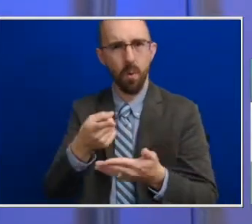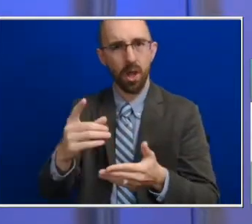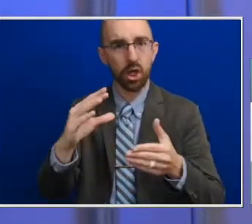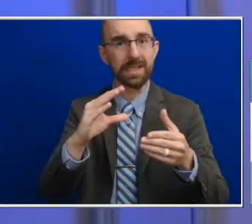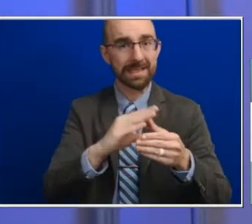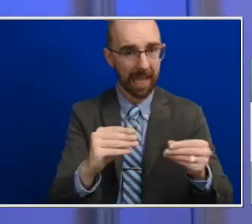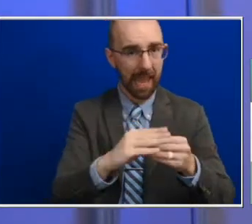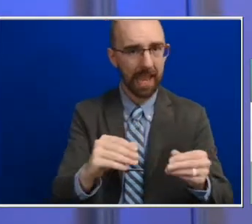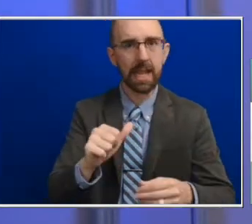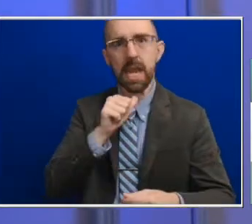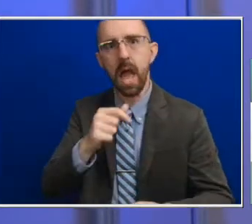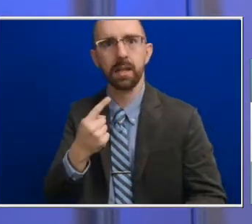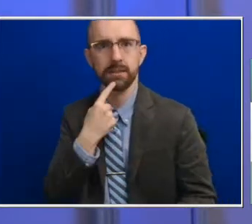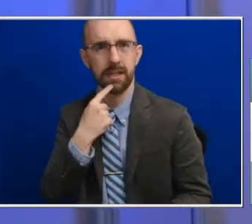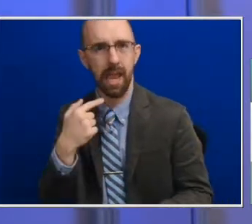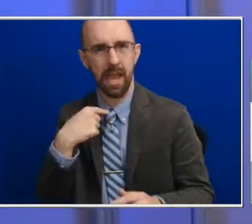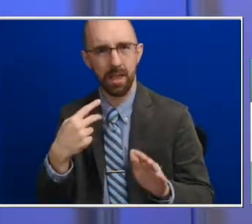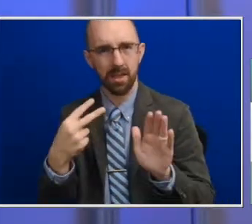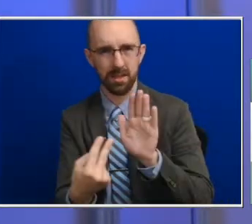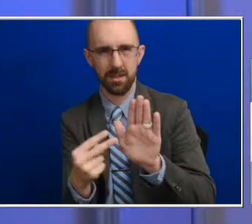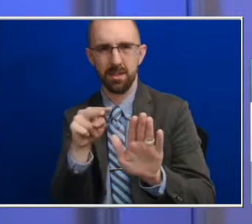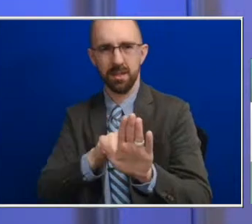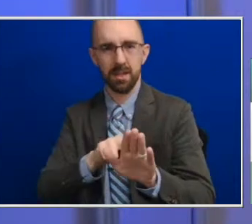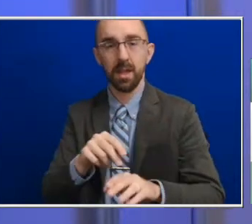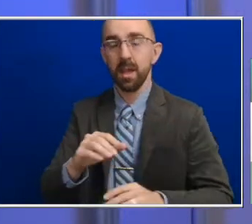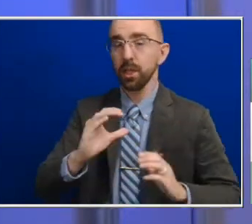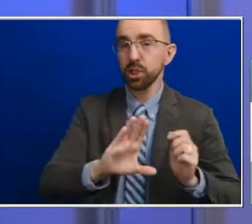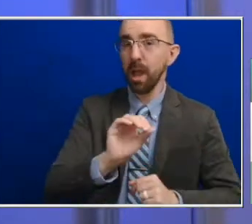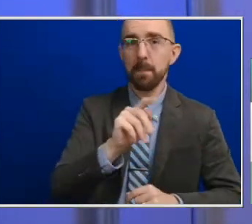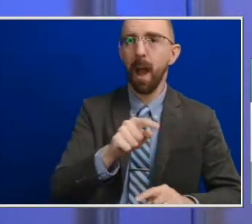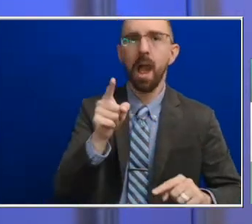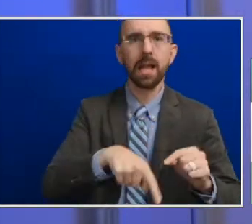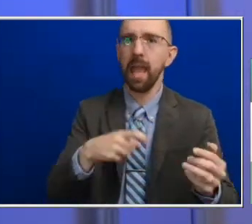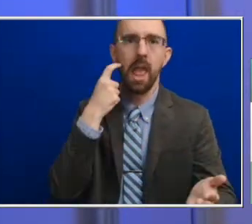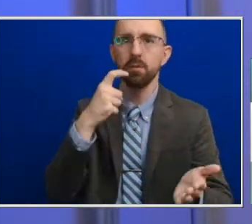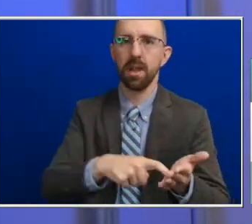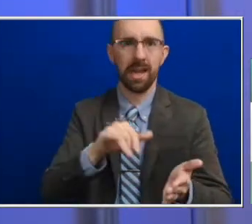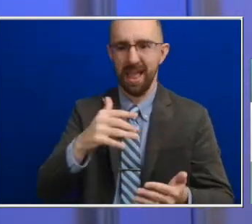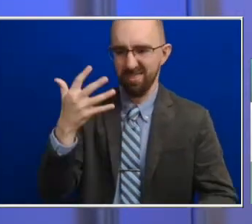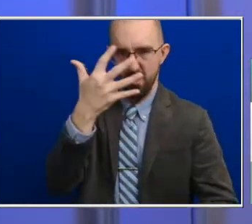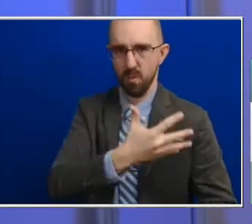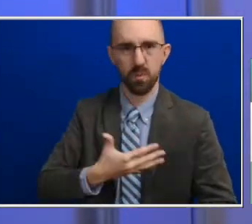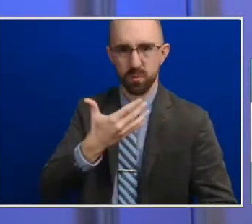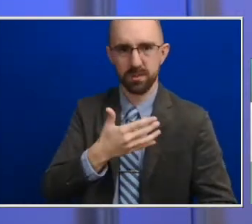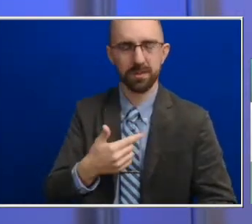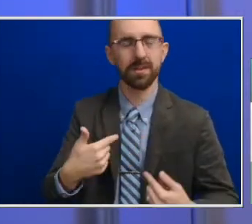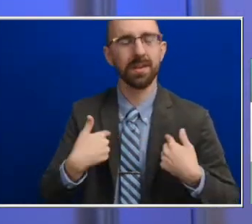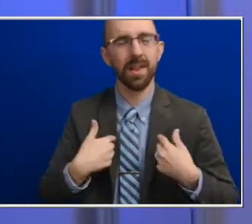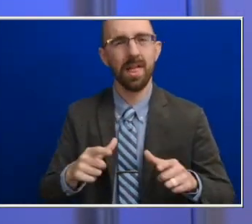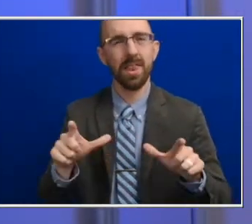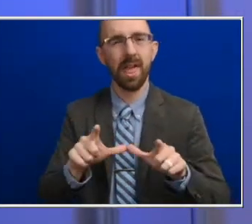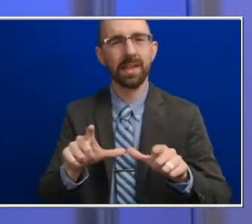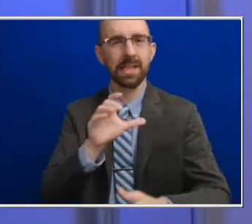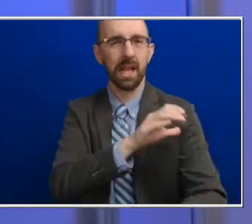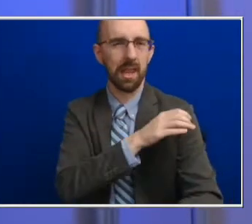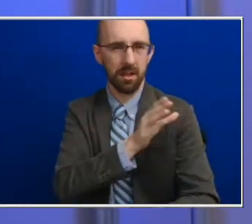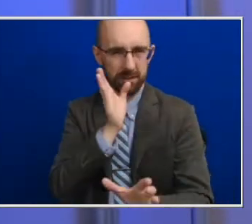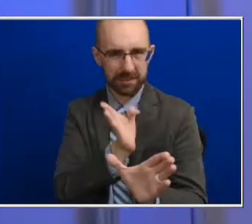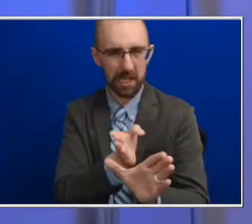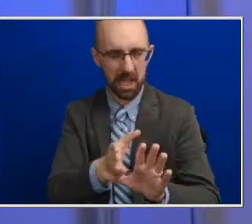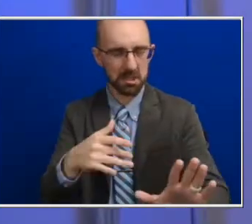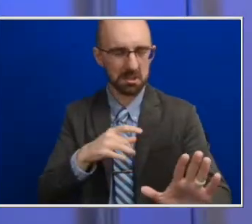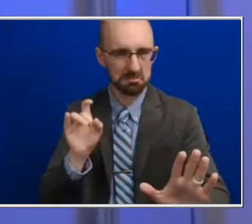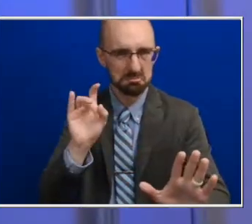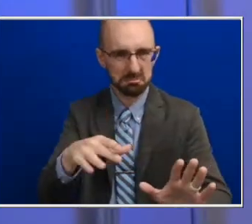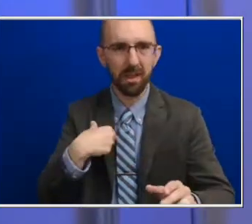to a chatbot. So I'm losing some of the nuance. Clinically speaking, I'm a licensed clinical psychologist, and I've had a lot of years of